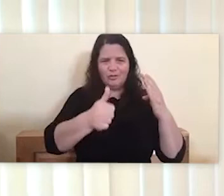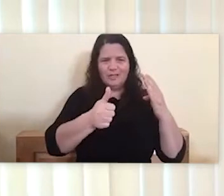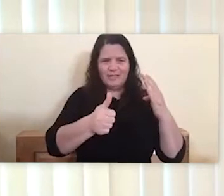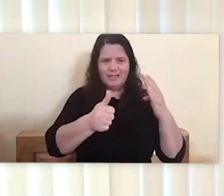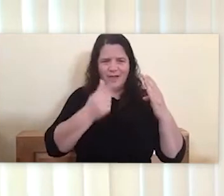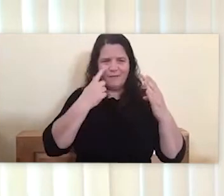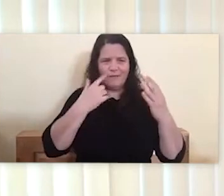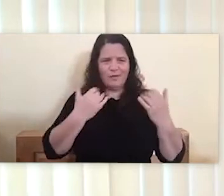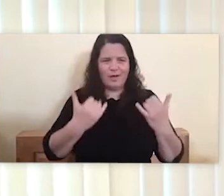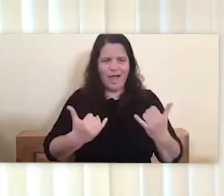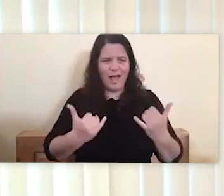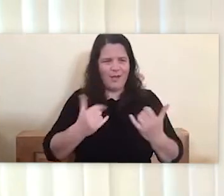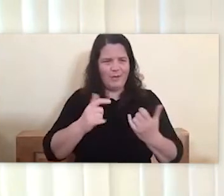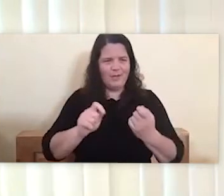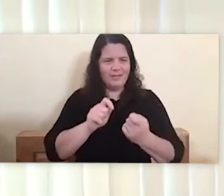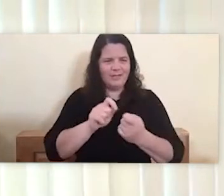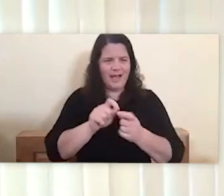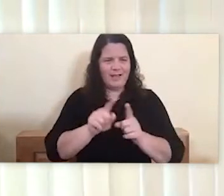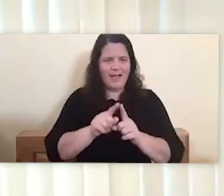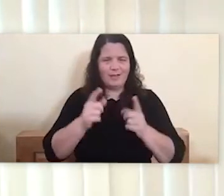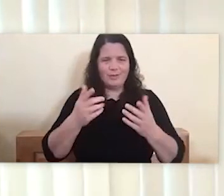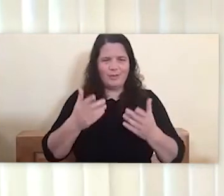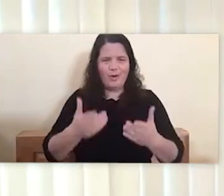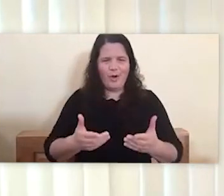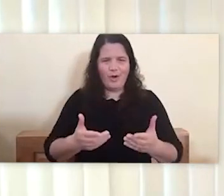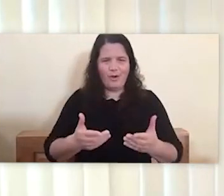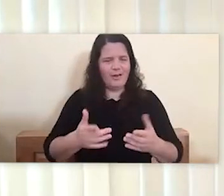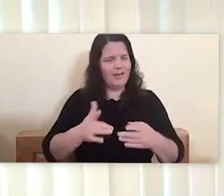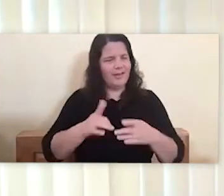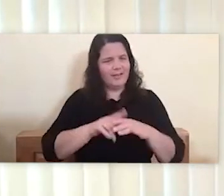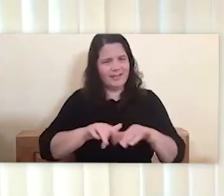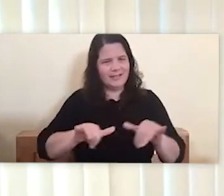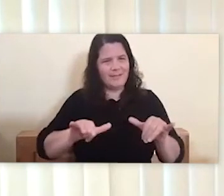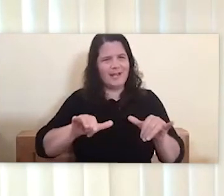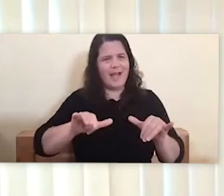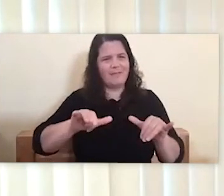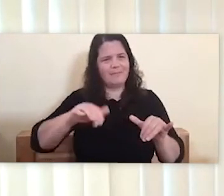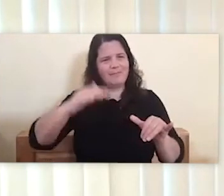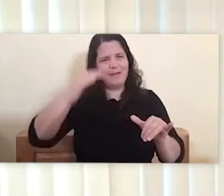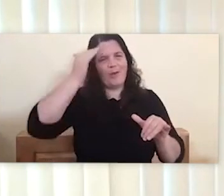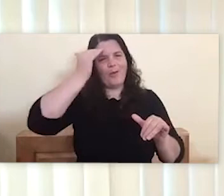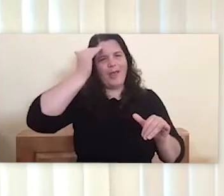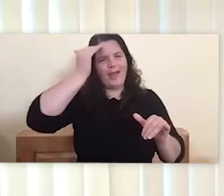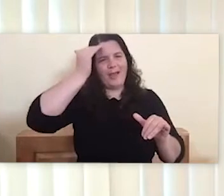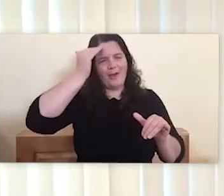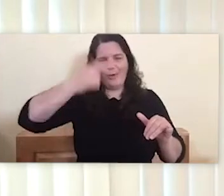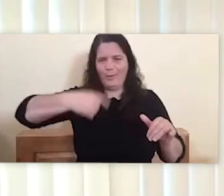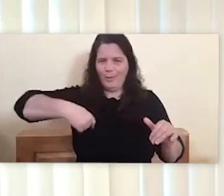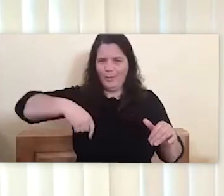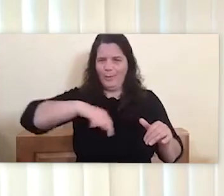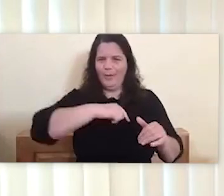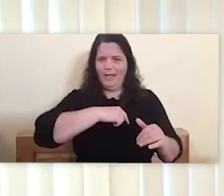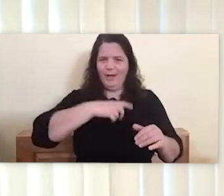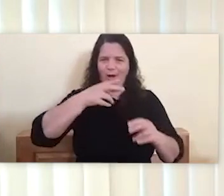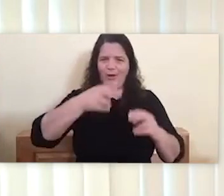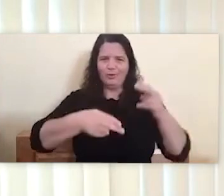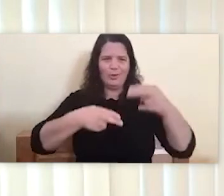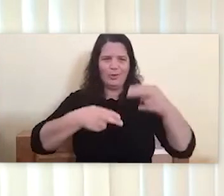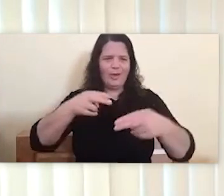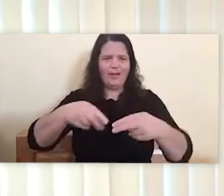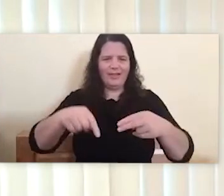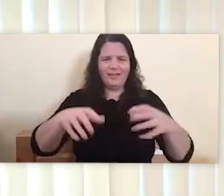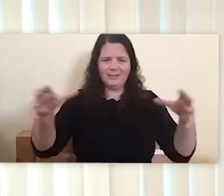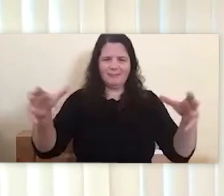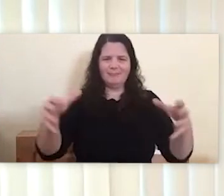just as you are. You're invited also to bring along the awareness that you're not alone in